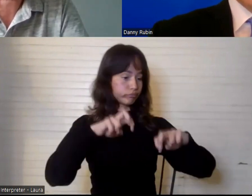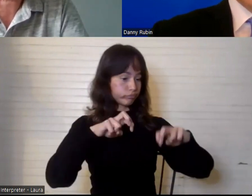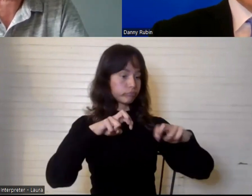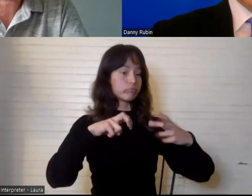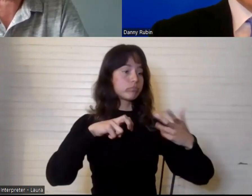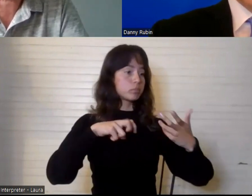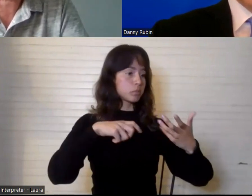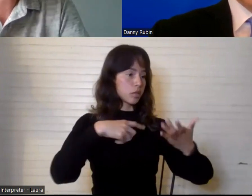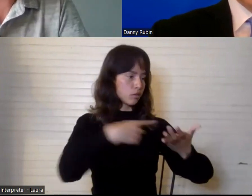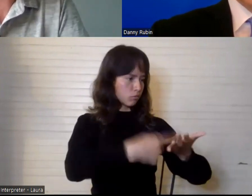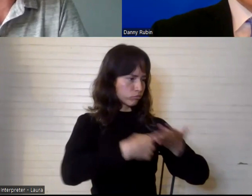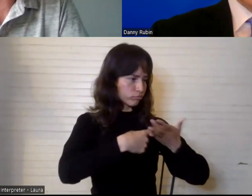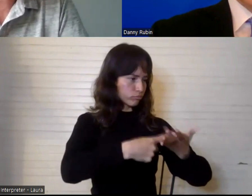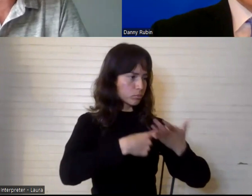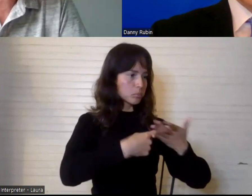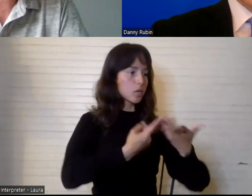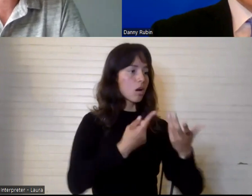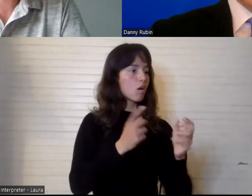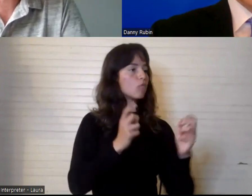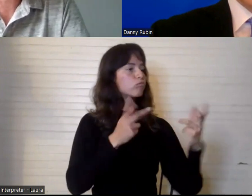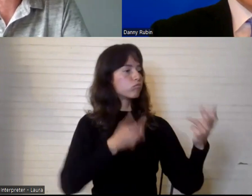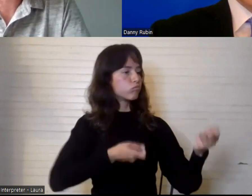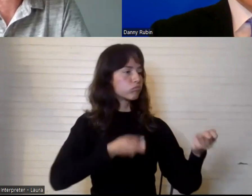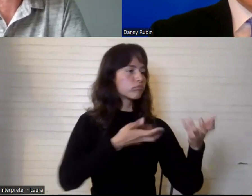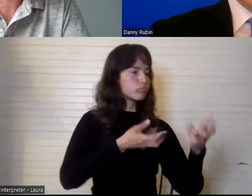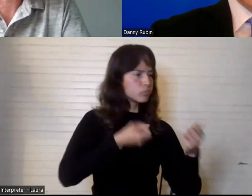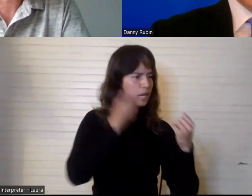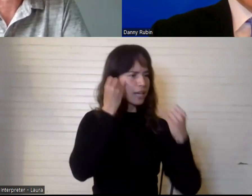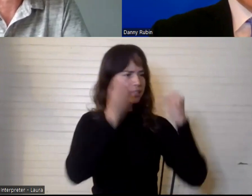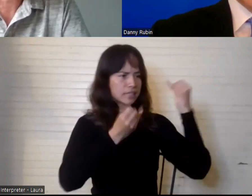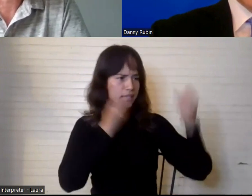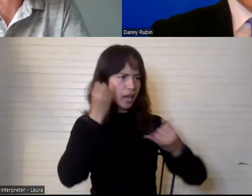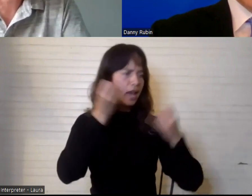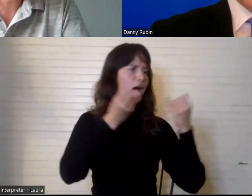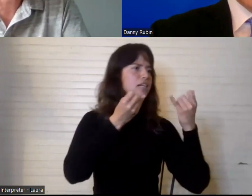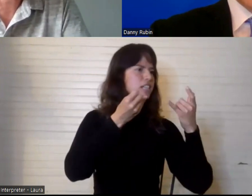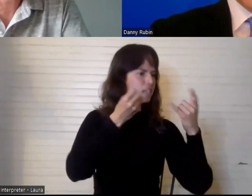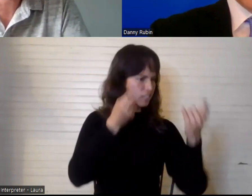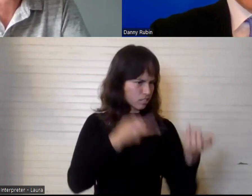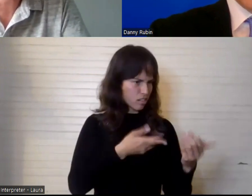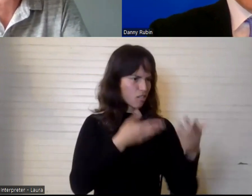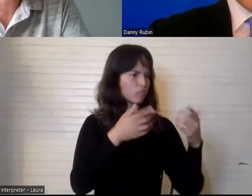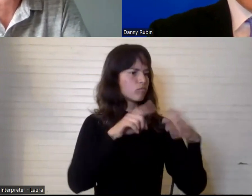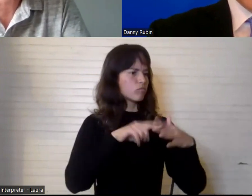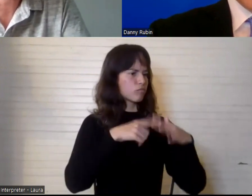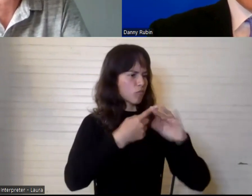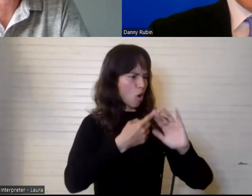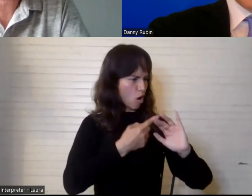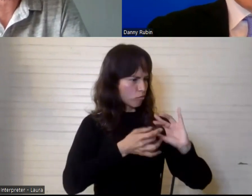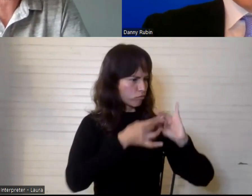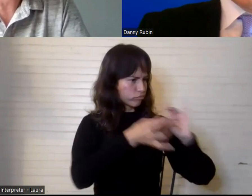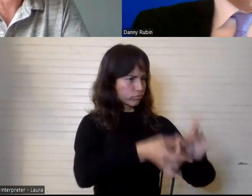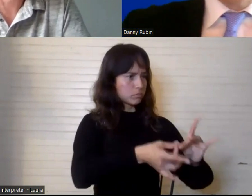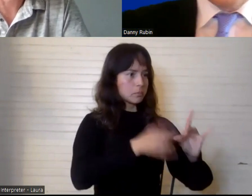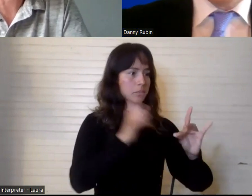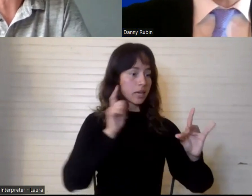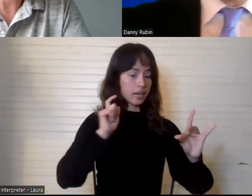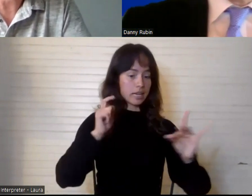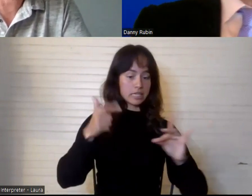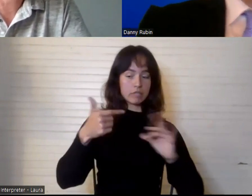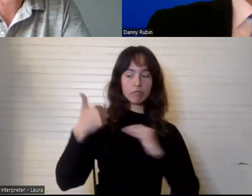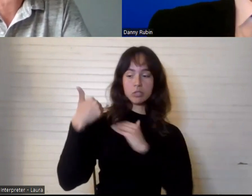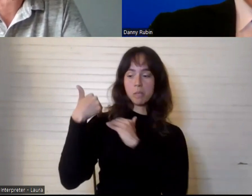we've explained in a way that they understand and are successful in articulating that to the ultimate decision maker within the organization.